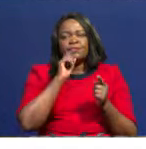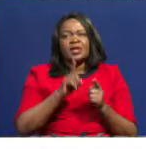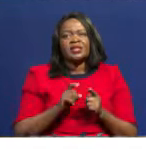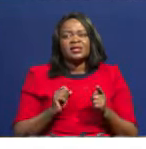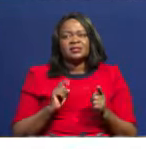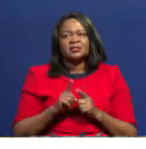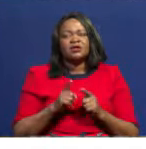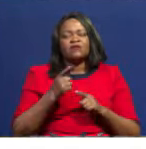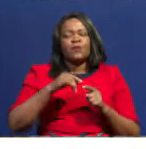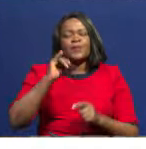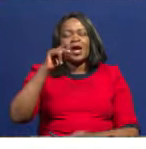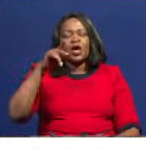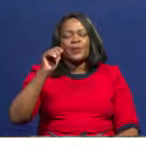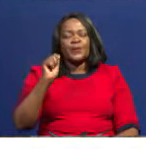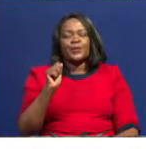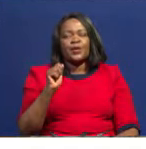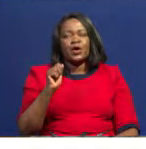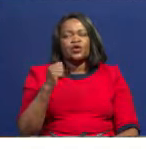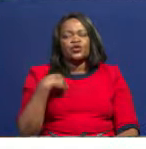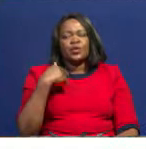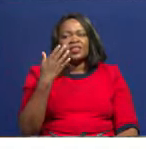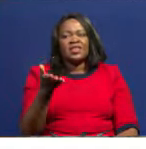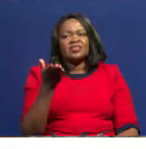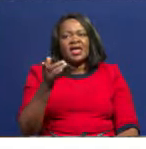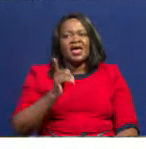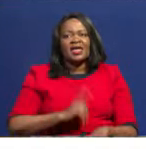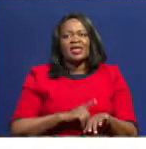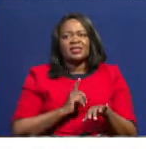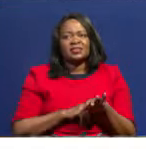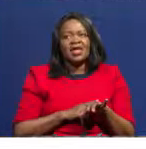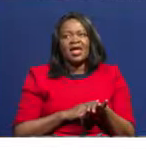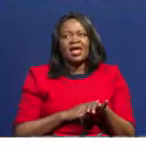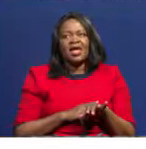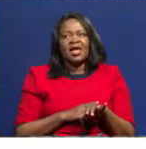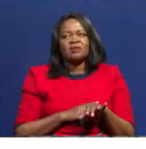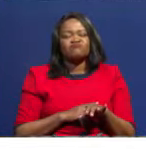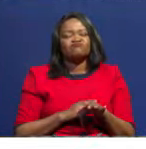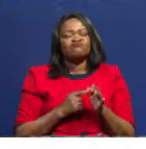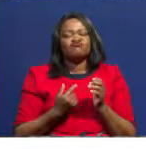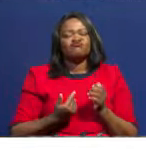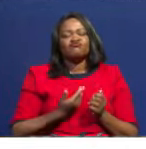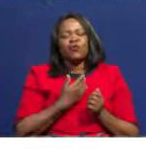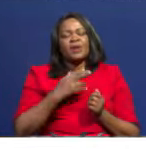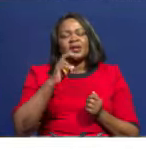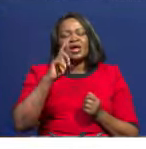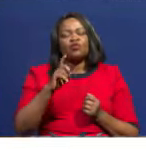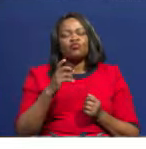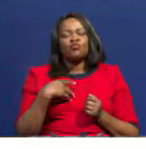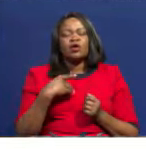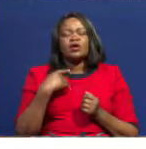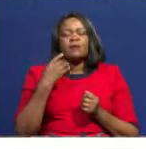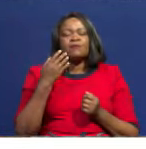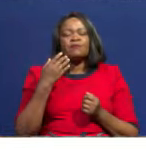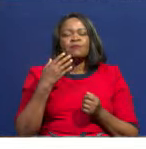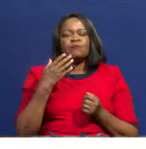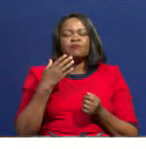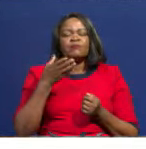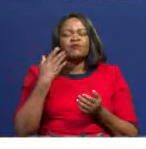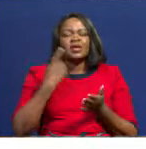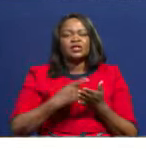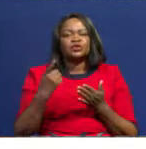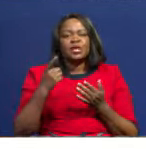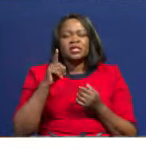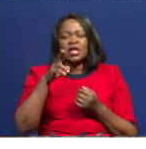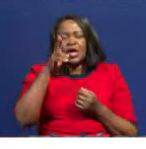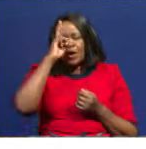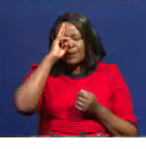wa Aipoa, mulikuwa pale wakati tunafanyia Rex upasuaji, tunataka kabla wiki ijayo, huyo